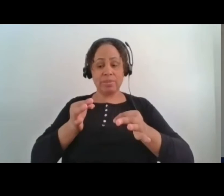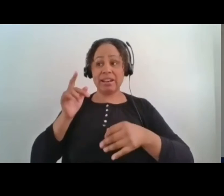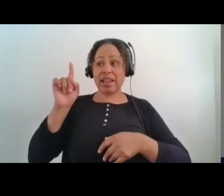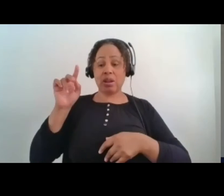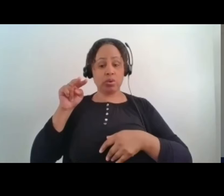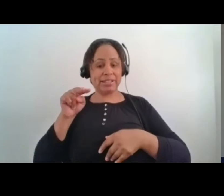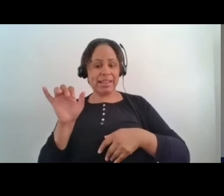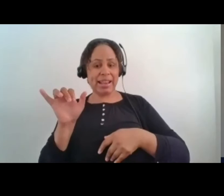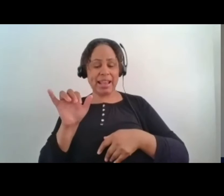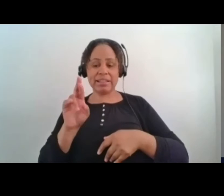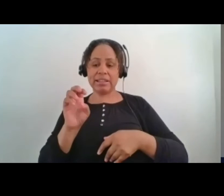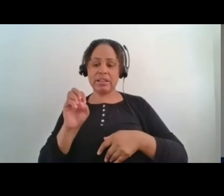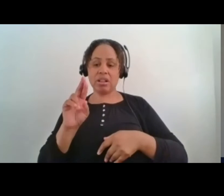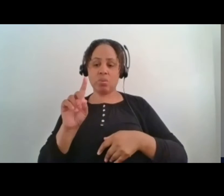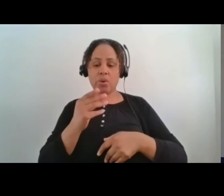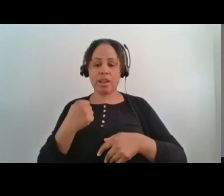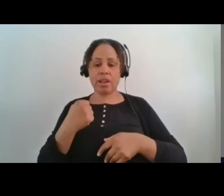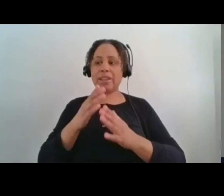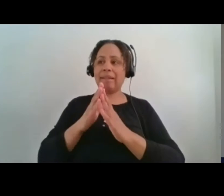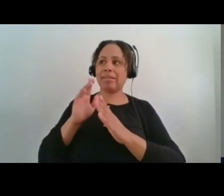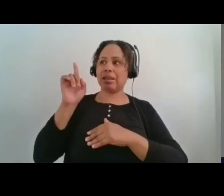sincerity. We ask Allah subhanahu wa ta'ala to guide us to its best.